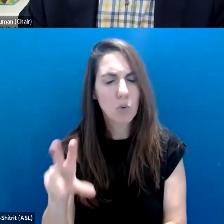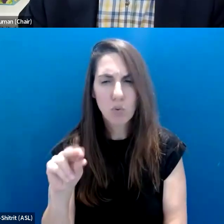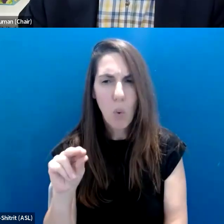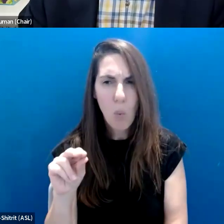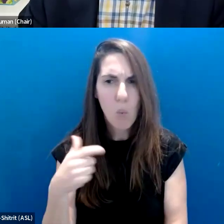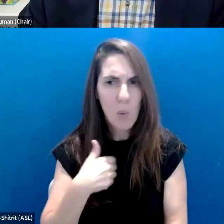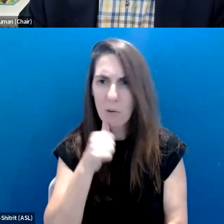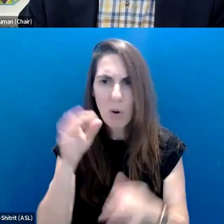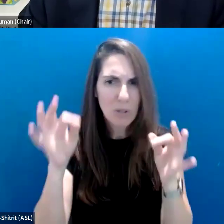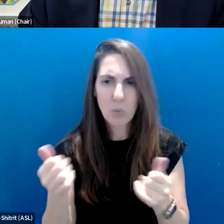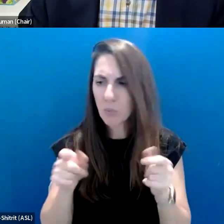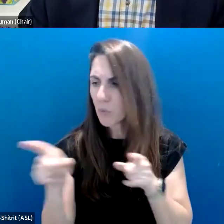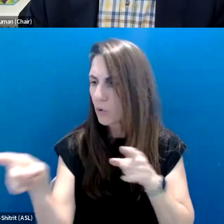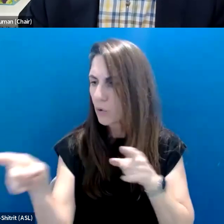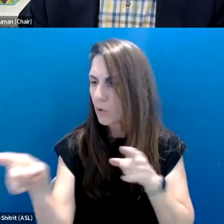can